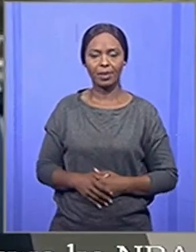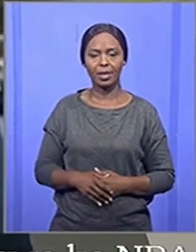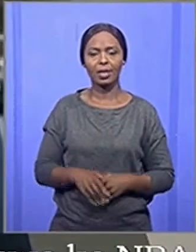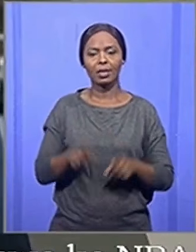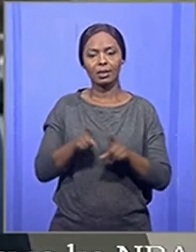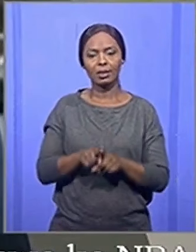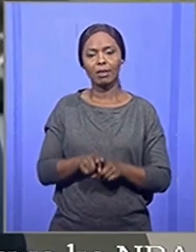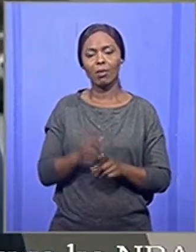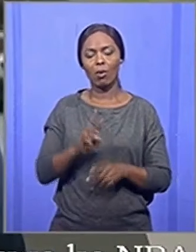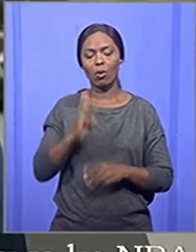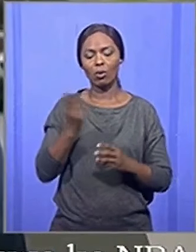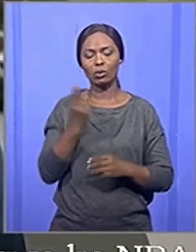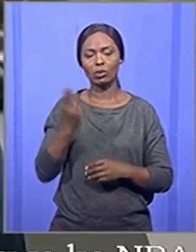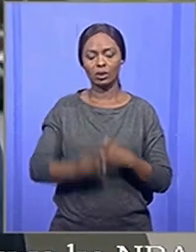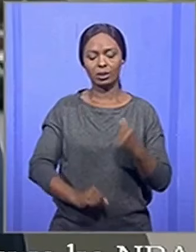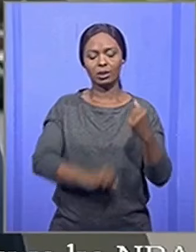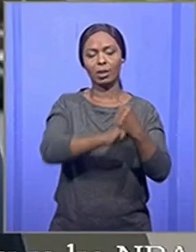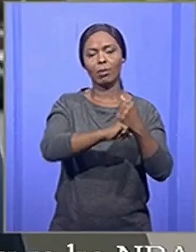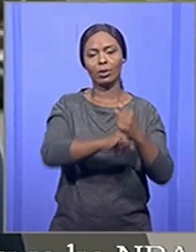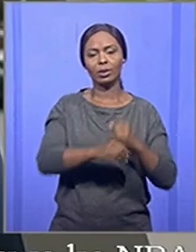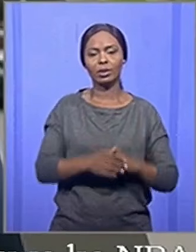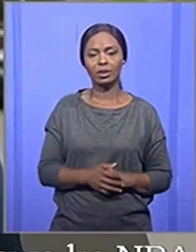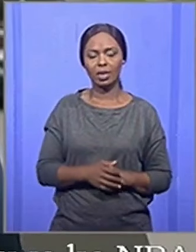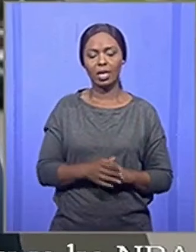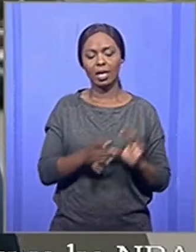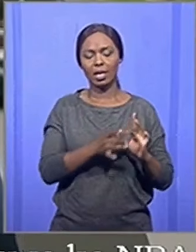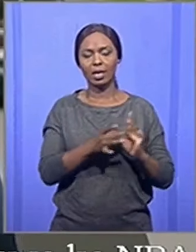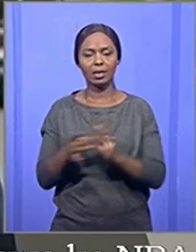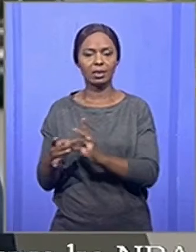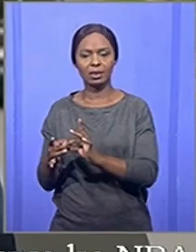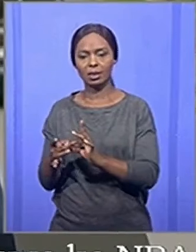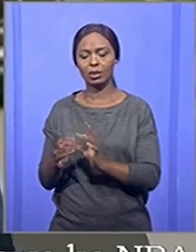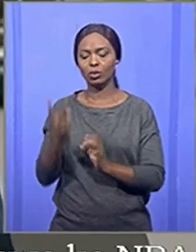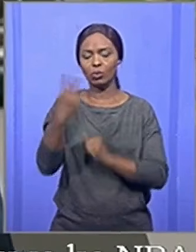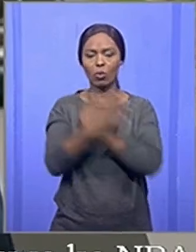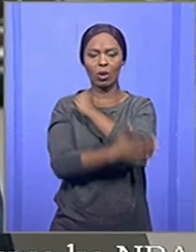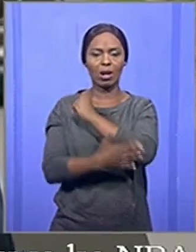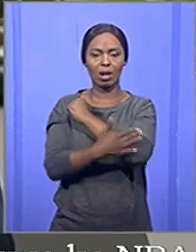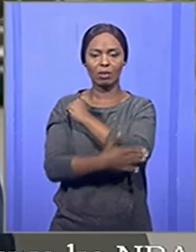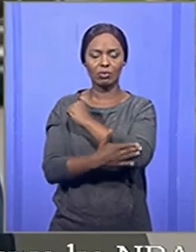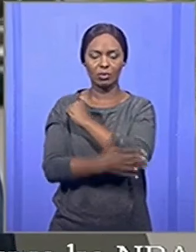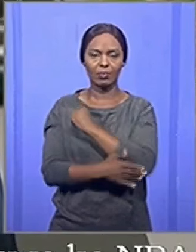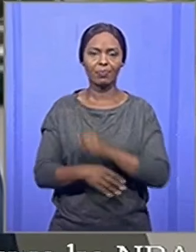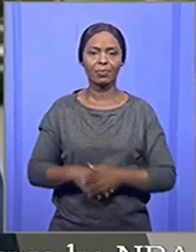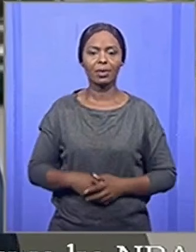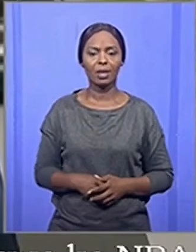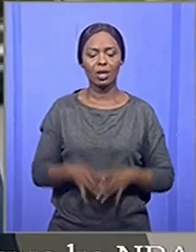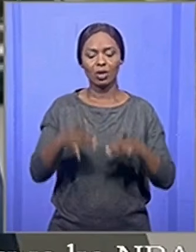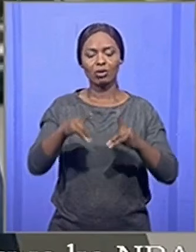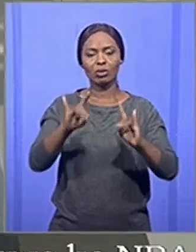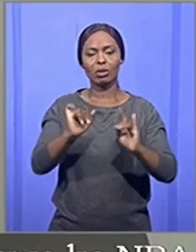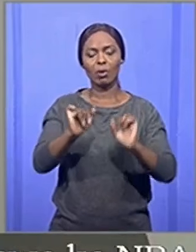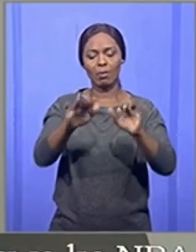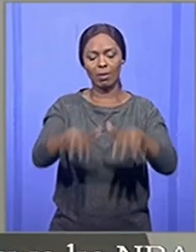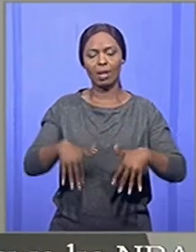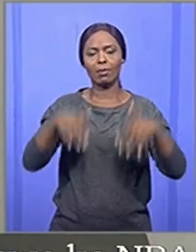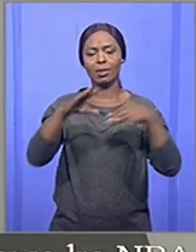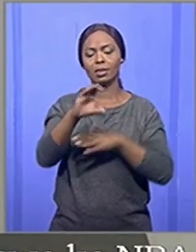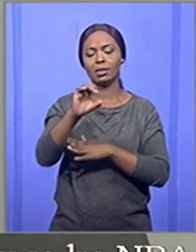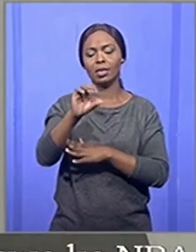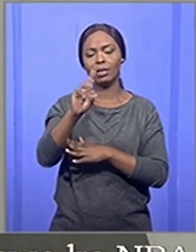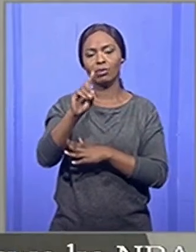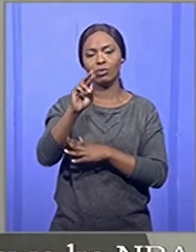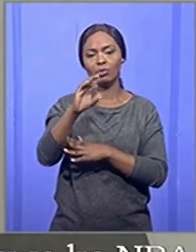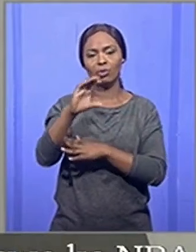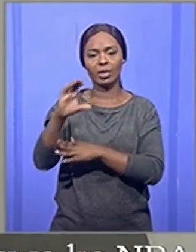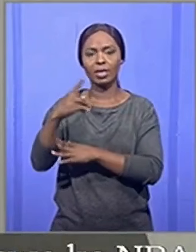conveyed our support in the relations between our two countries. modulasetulo wa palamente Cedric Frolik o re